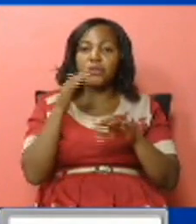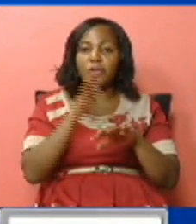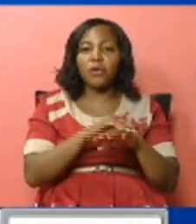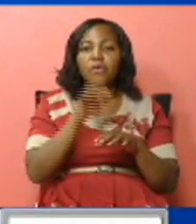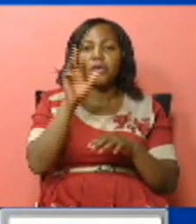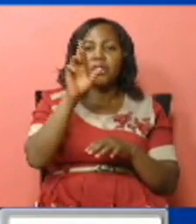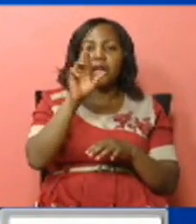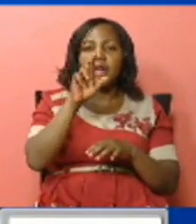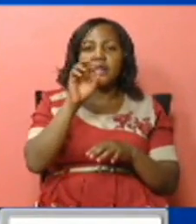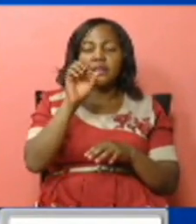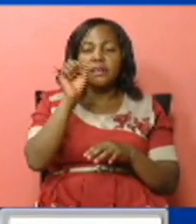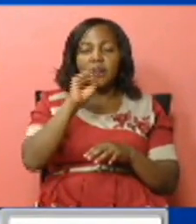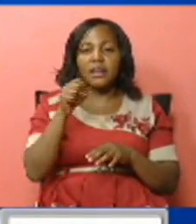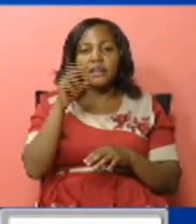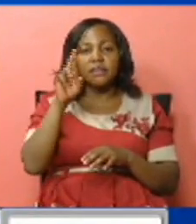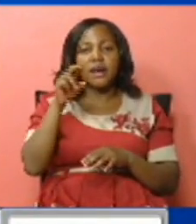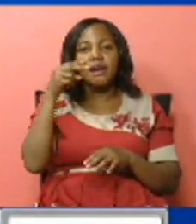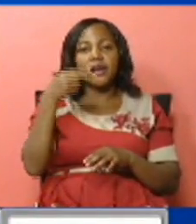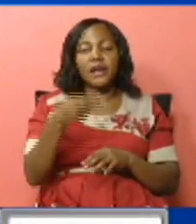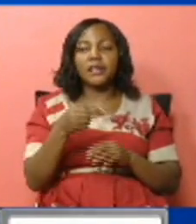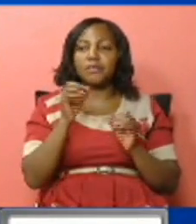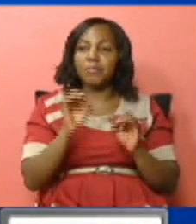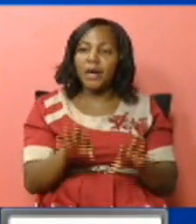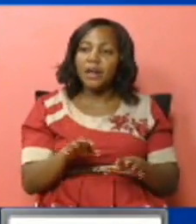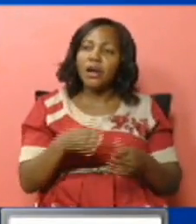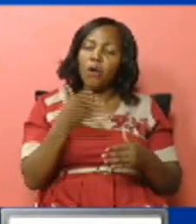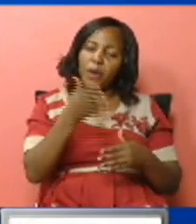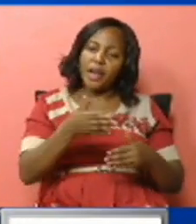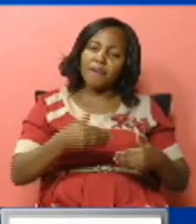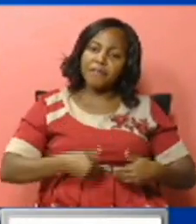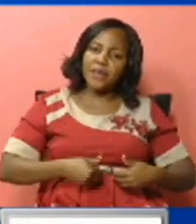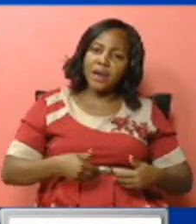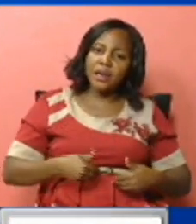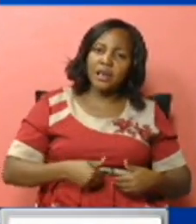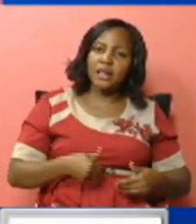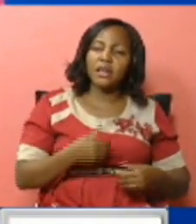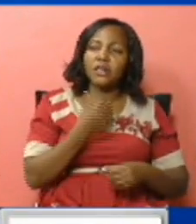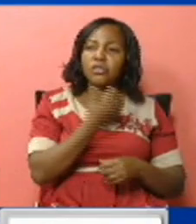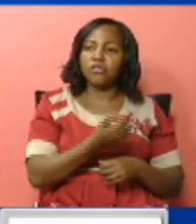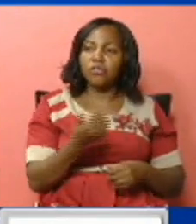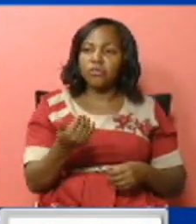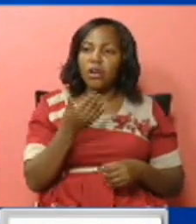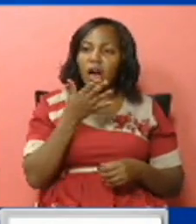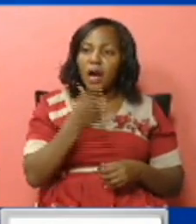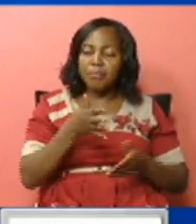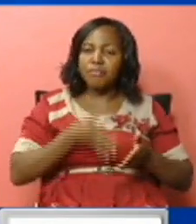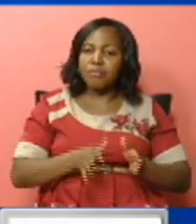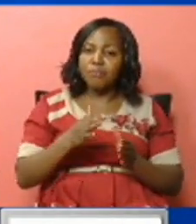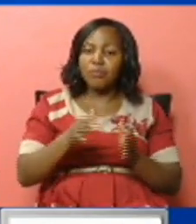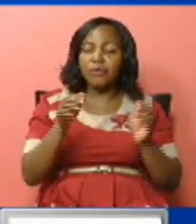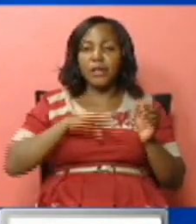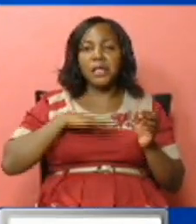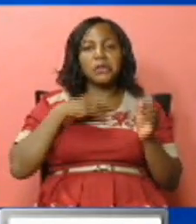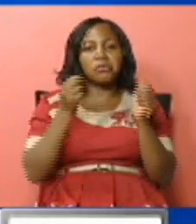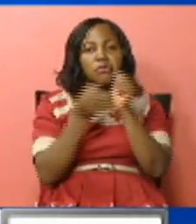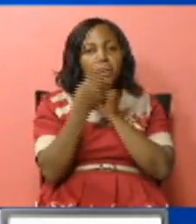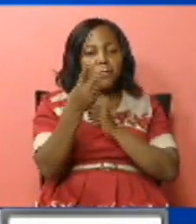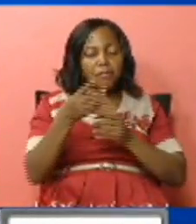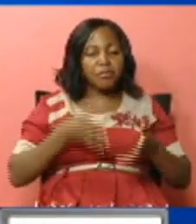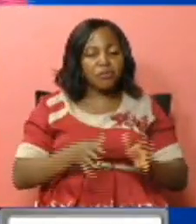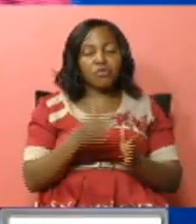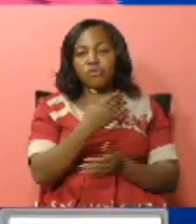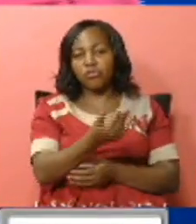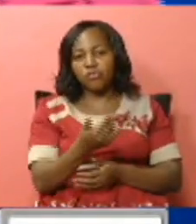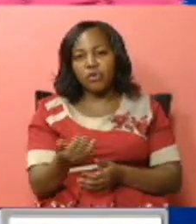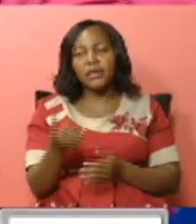reproductive health. Teenage mothers, young girls having children as early as 12 years is the order of the day in the area. But